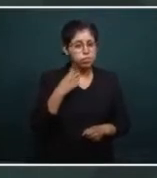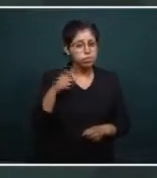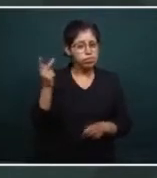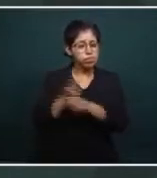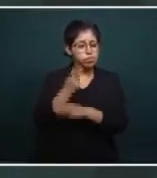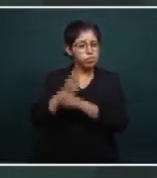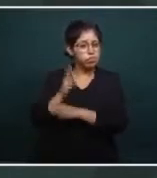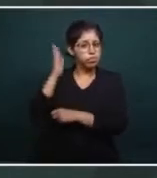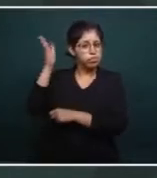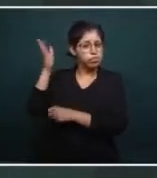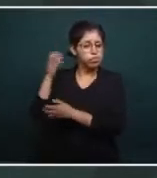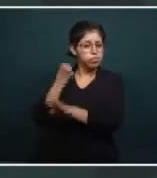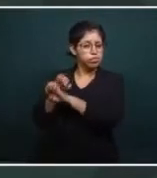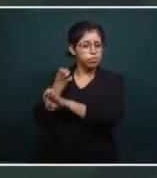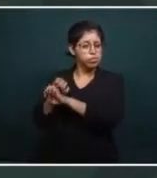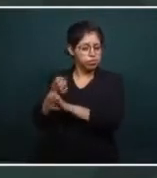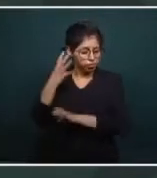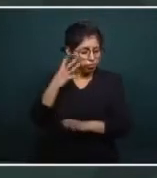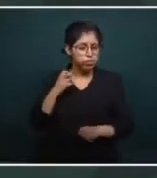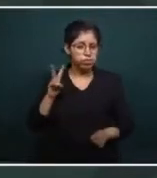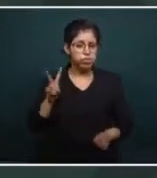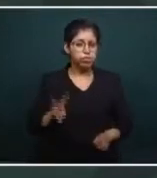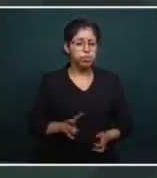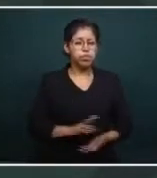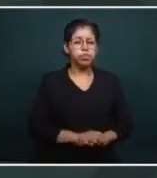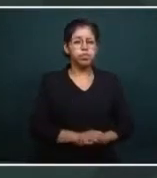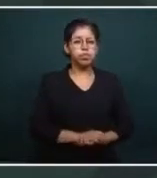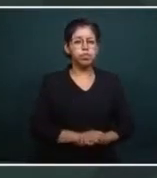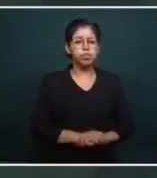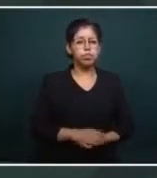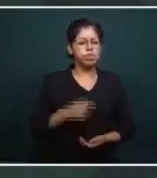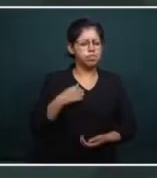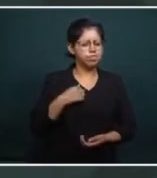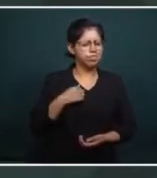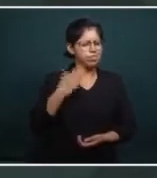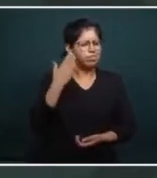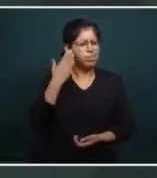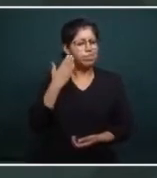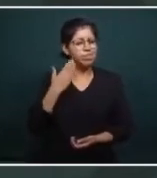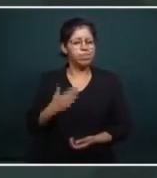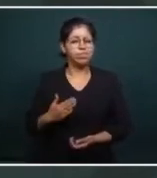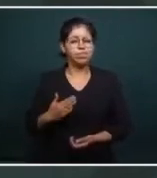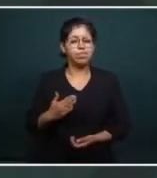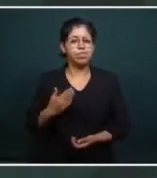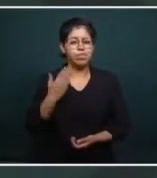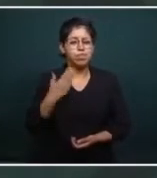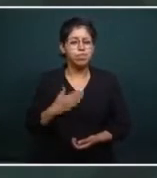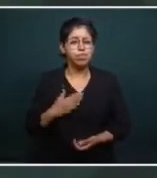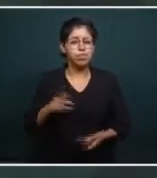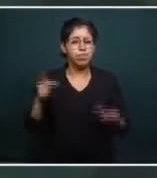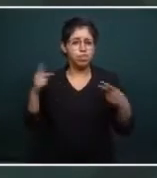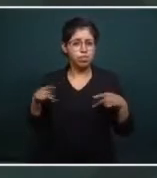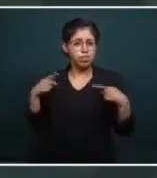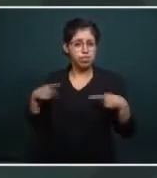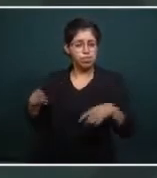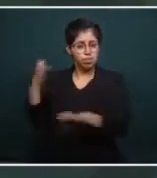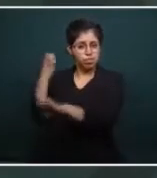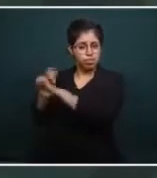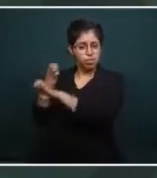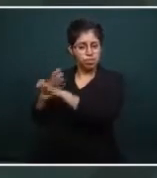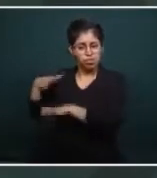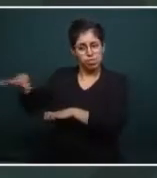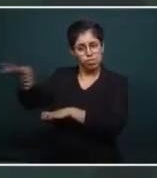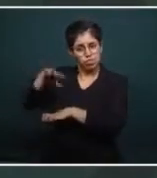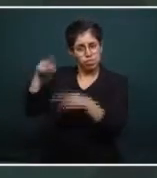and it's very strong. y estoy seguro And I am que sure la sociedad that estadounidense the United